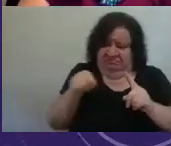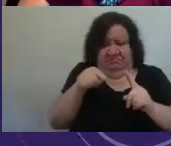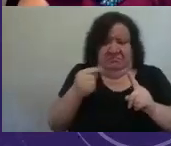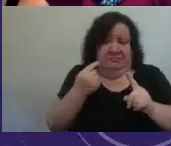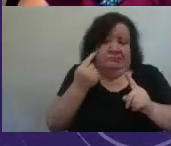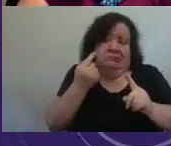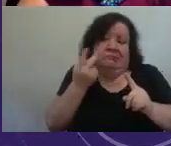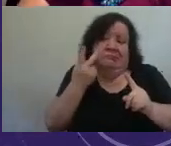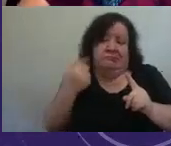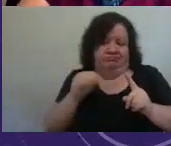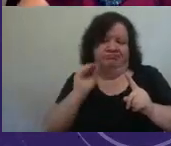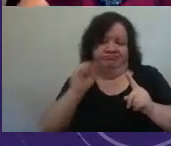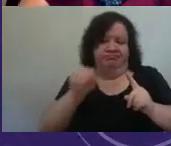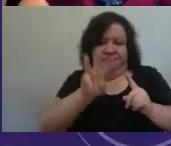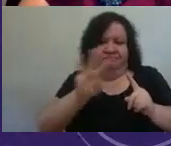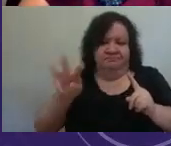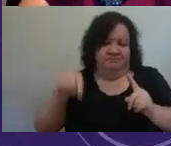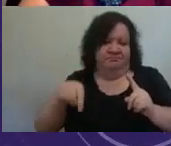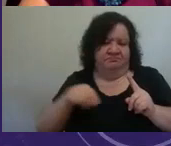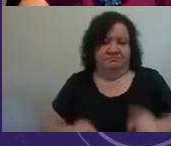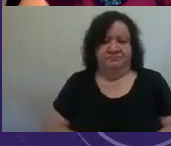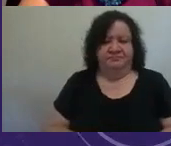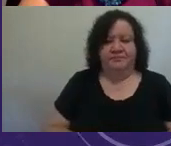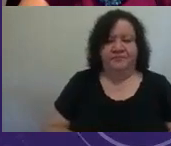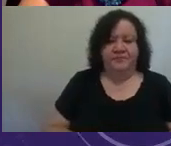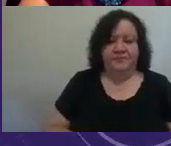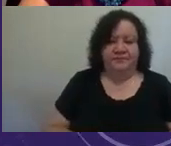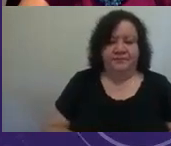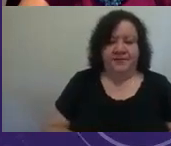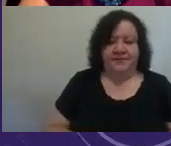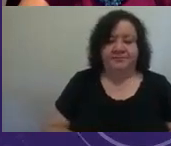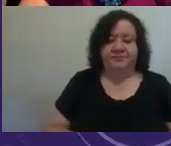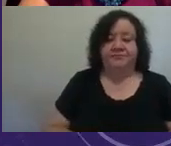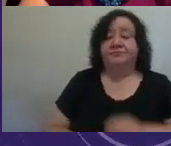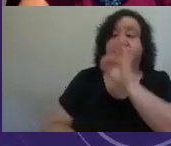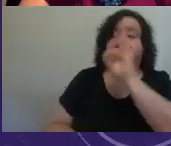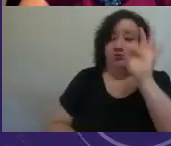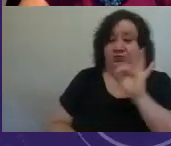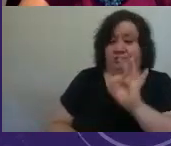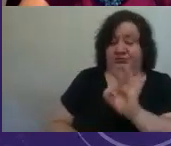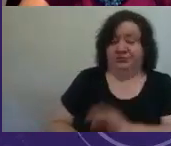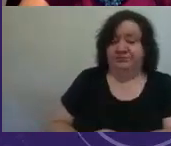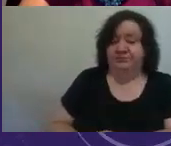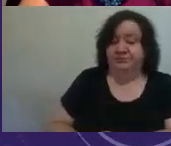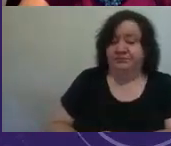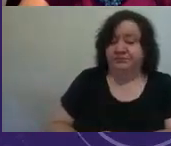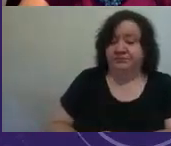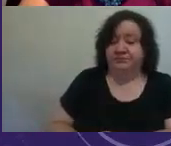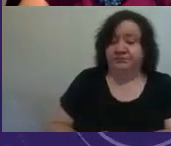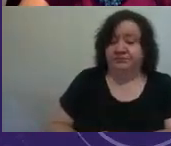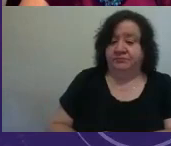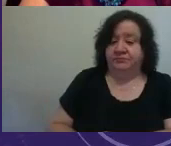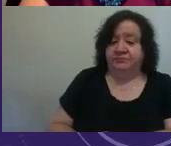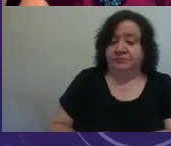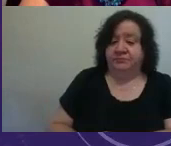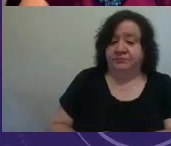Thank you. And this is Alice again. So is it possible to have a video showing how to use different accessibility tools on